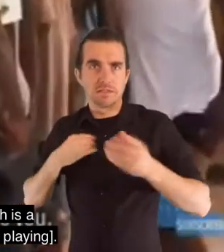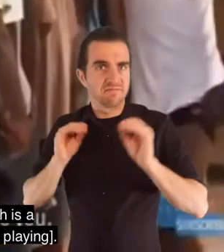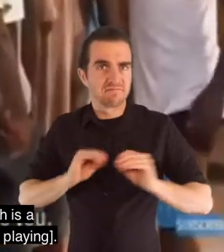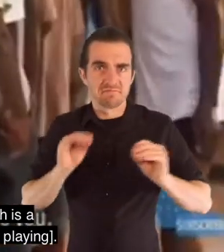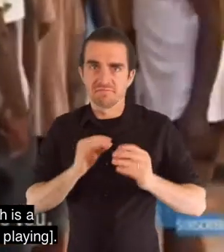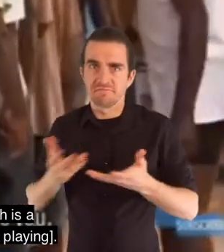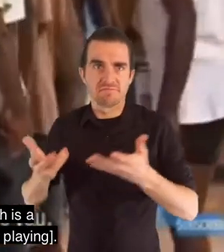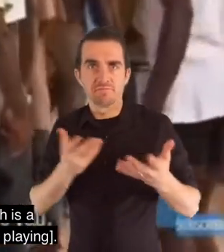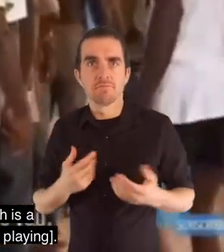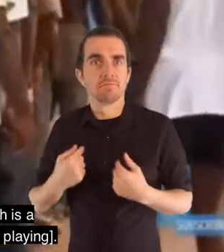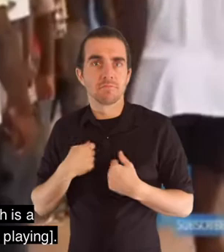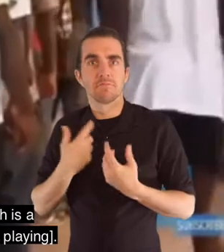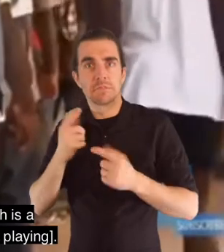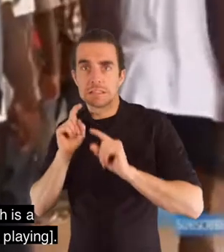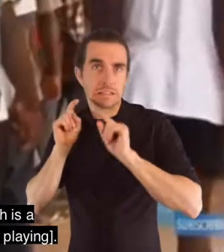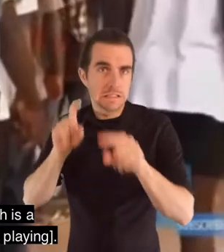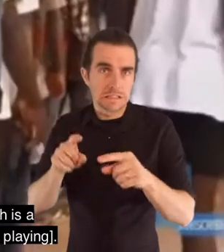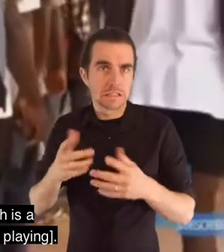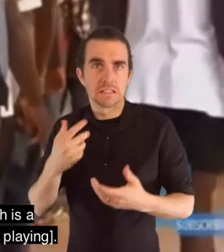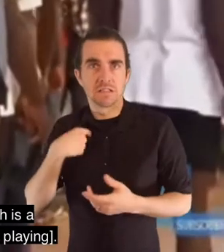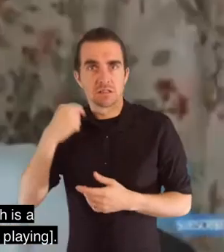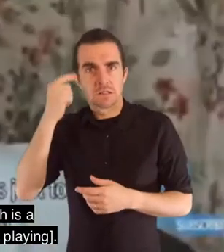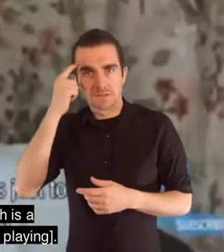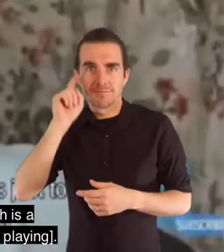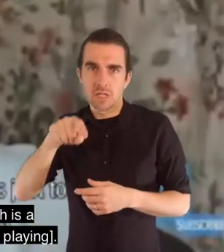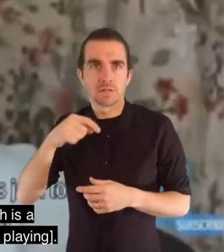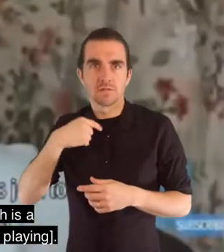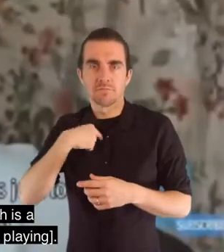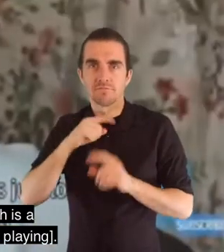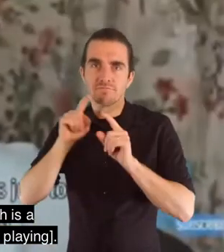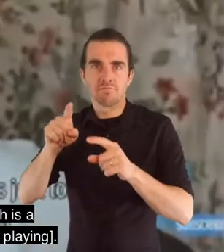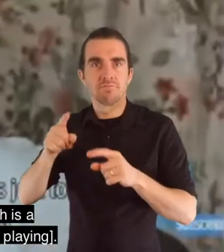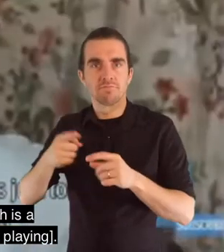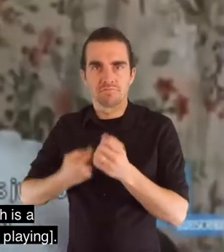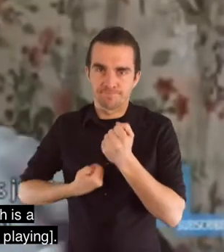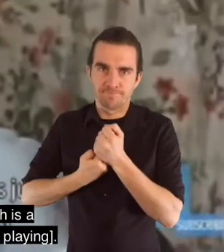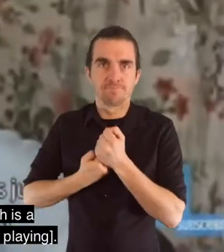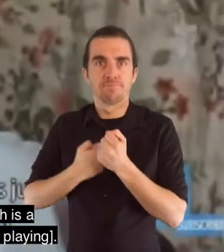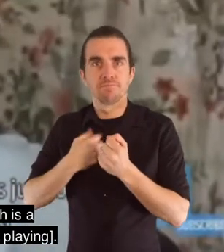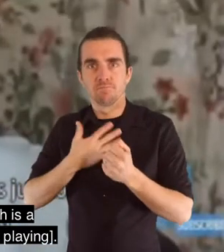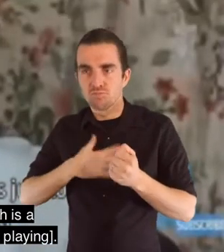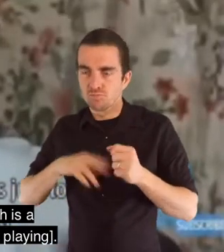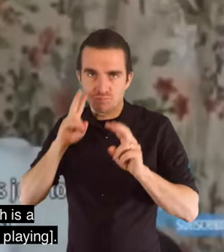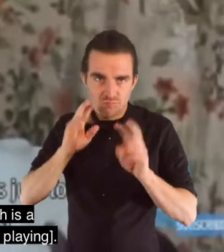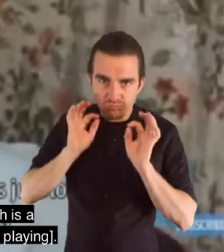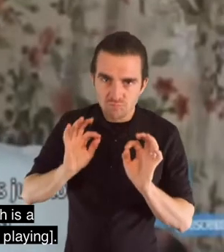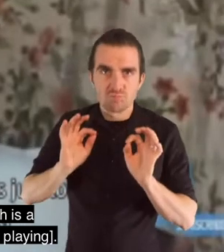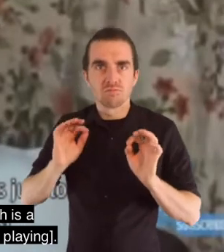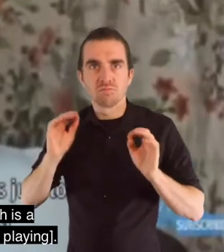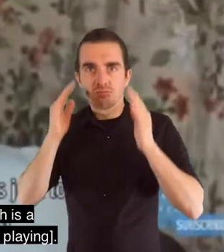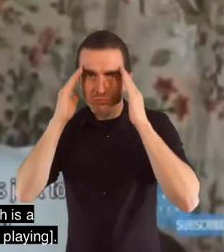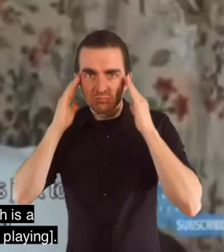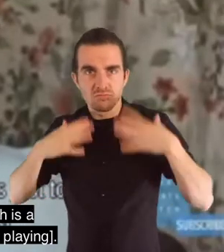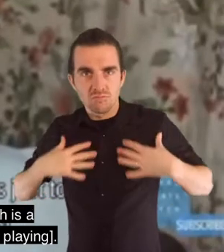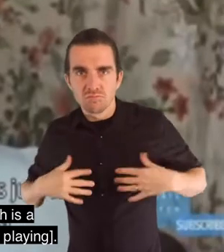anything that is done to you. When I had to have electroconvulsive therapy, I was just told that you're going for a